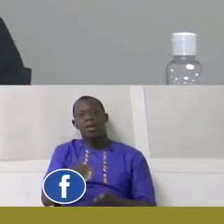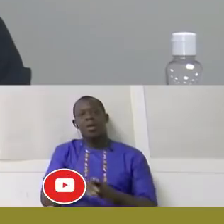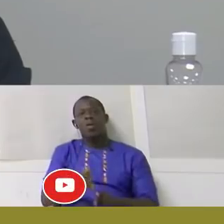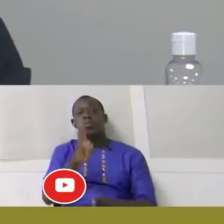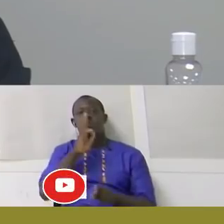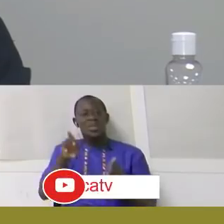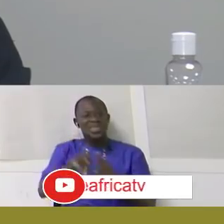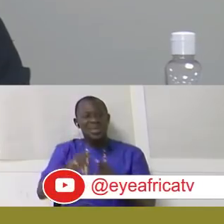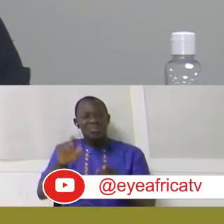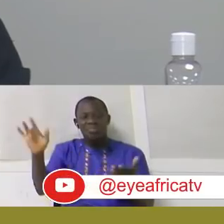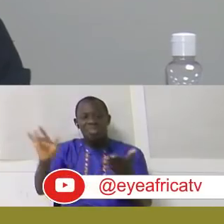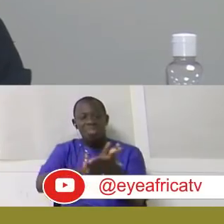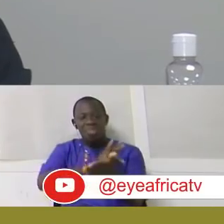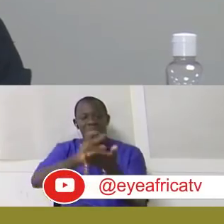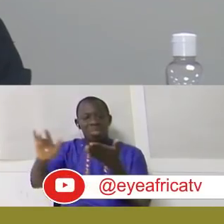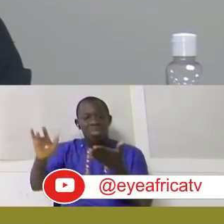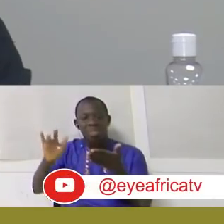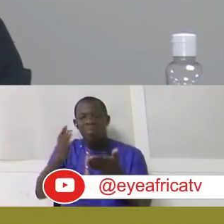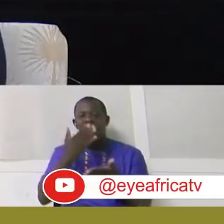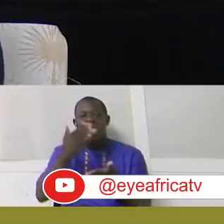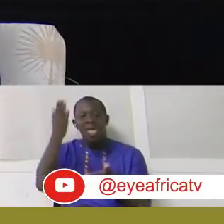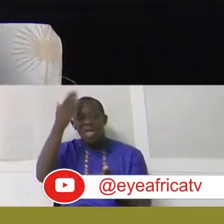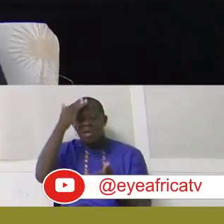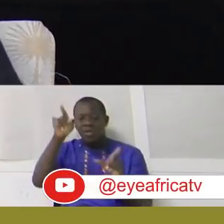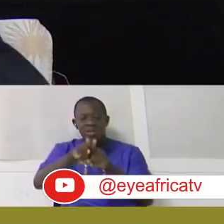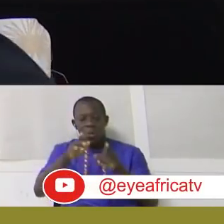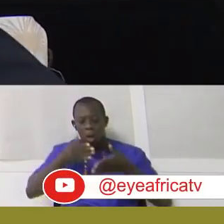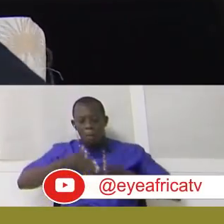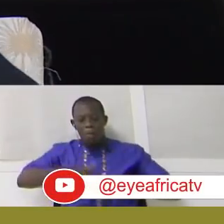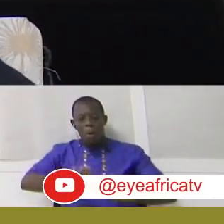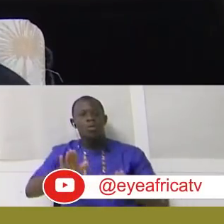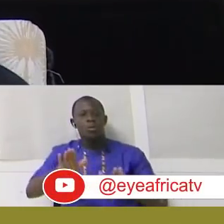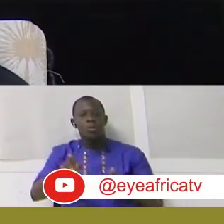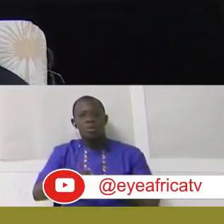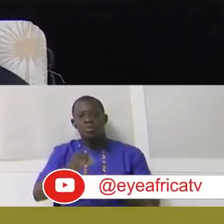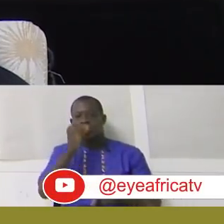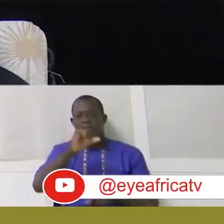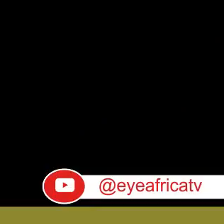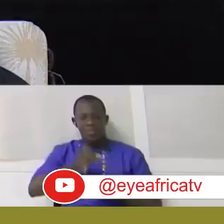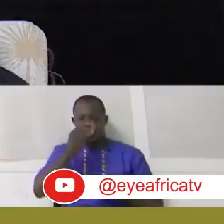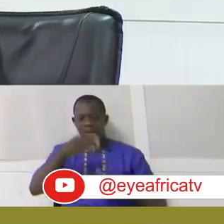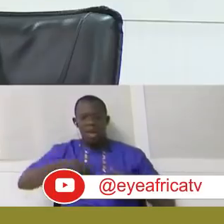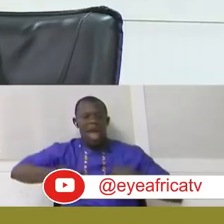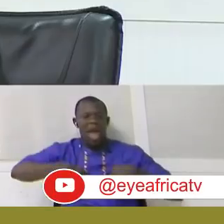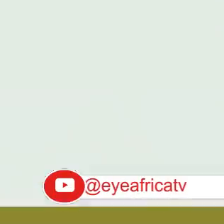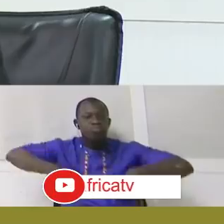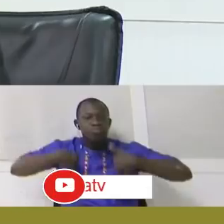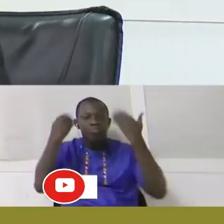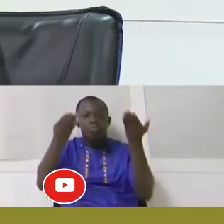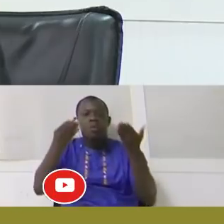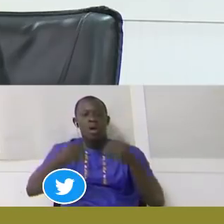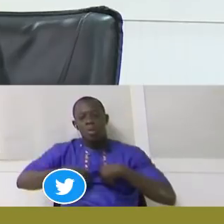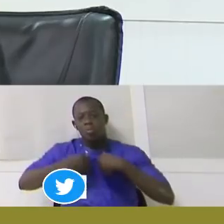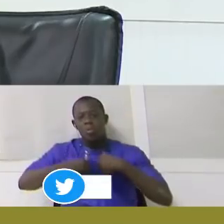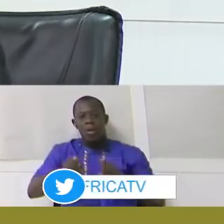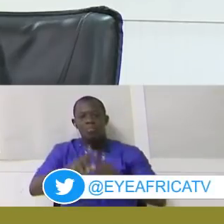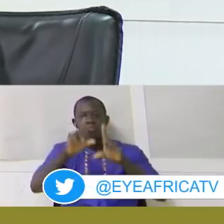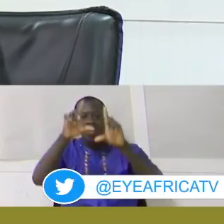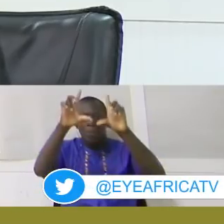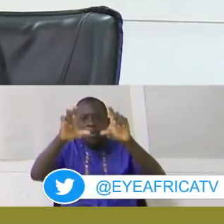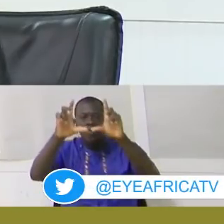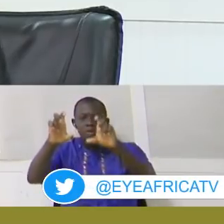day juré, just as they were born. Mu ne ma da nga simeku. He said, yes, natal